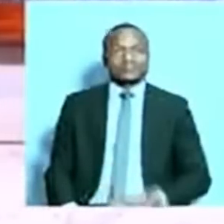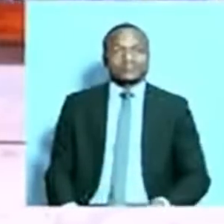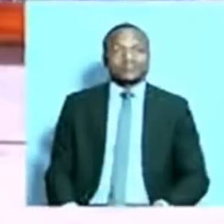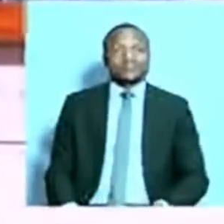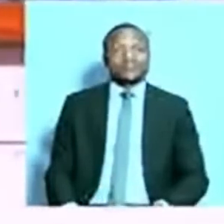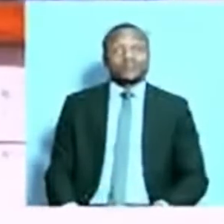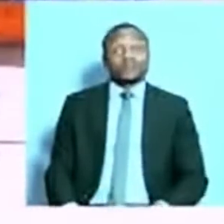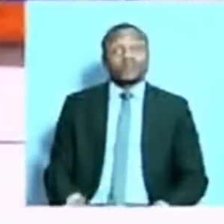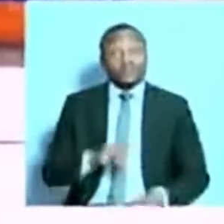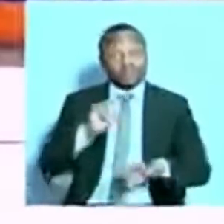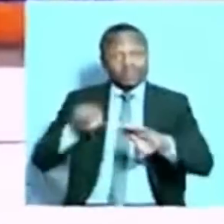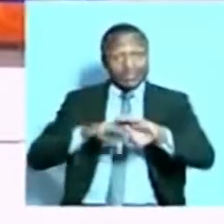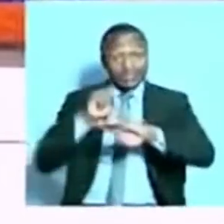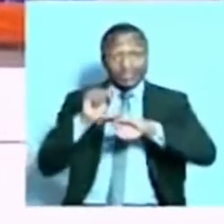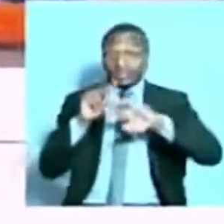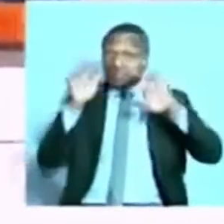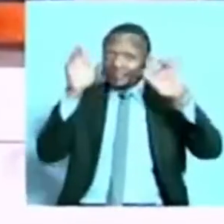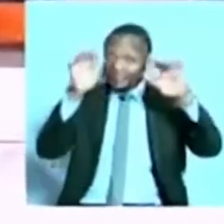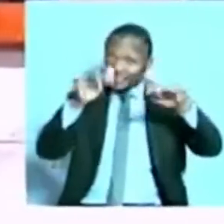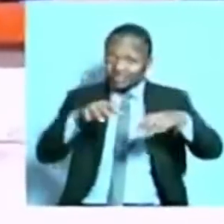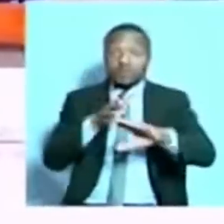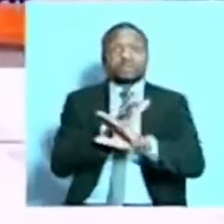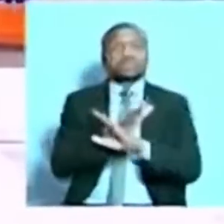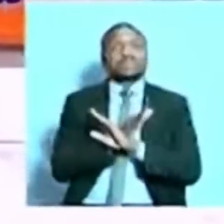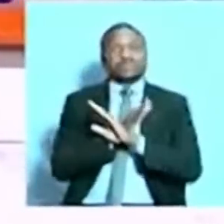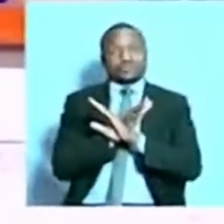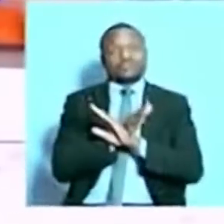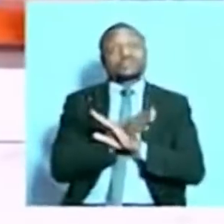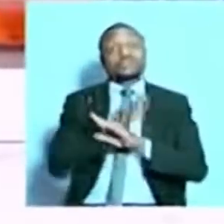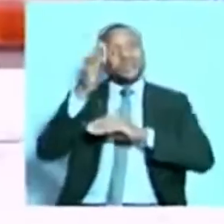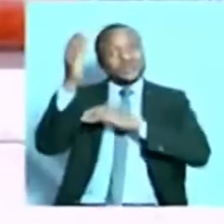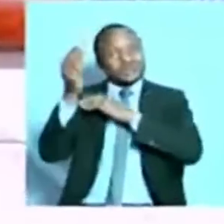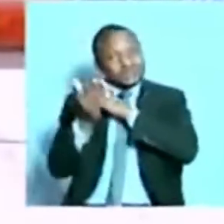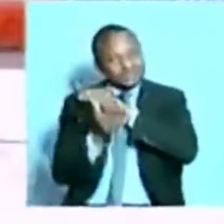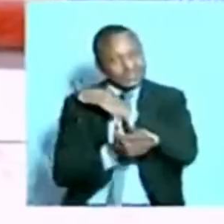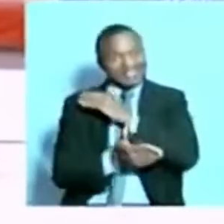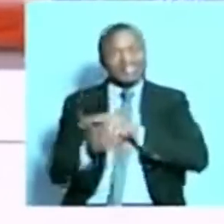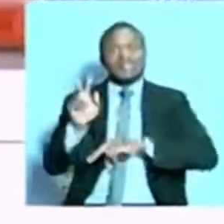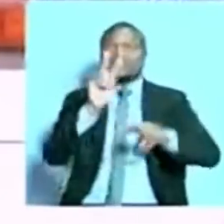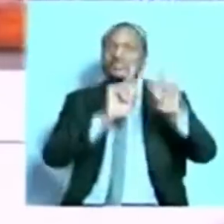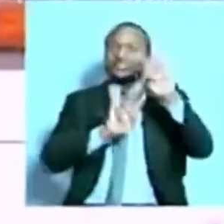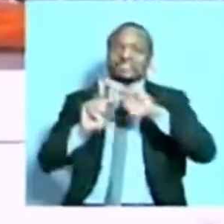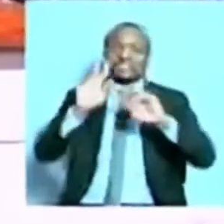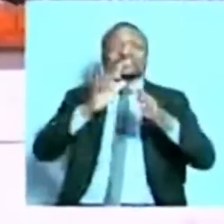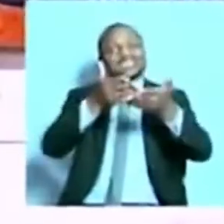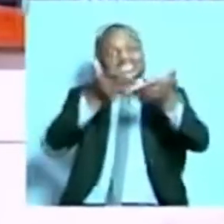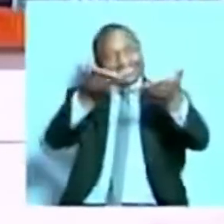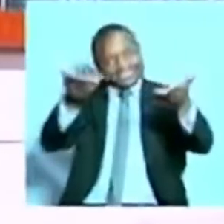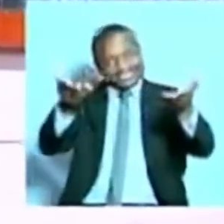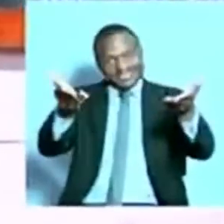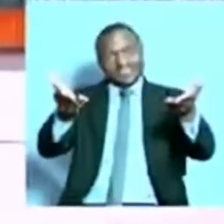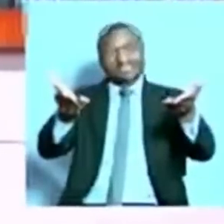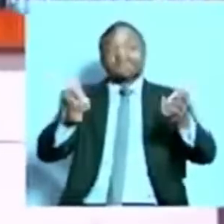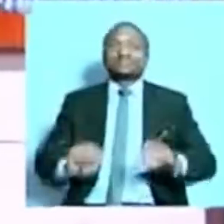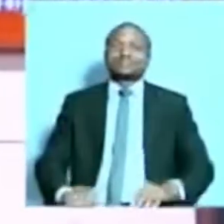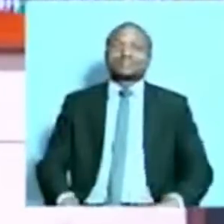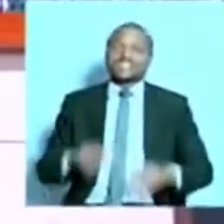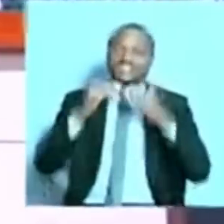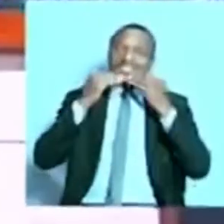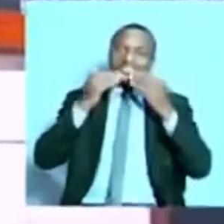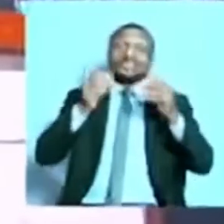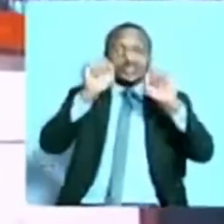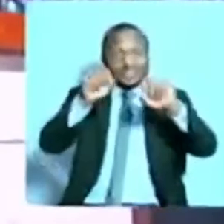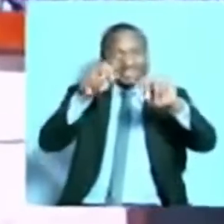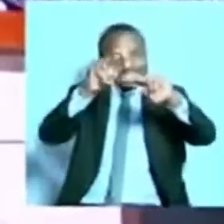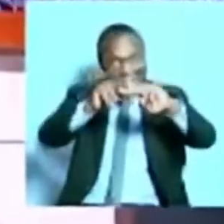On behalf of the National Assembly of Zambia, I warmly welcome our visitors in our midst. Thank you, and